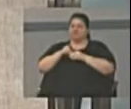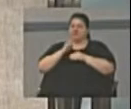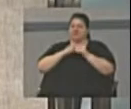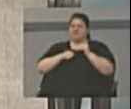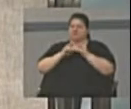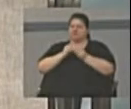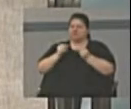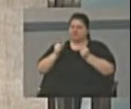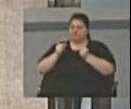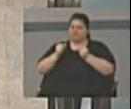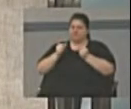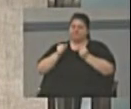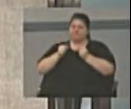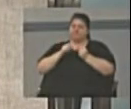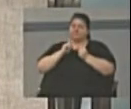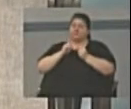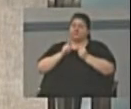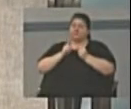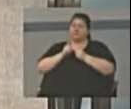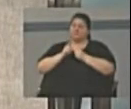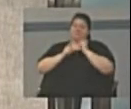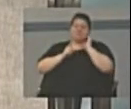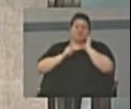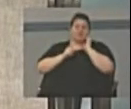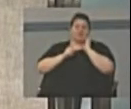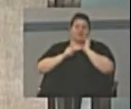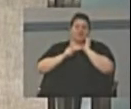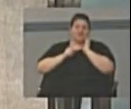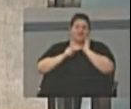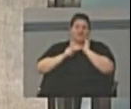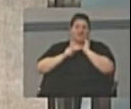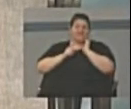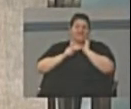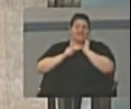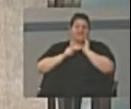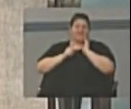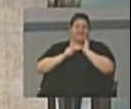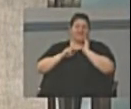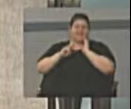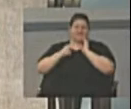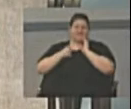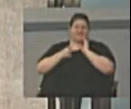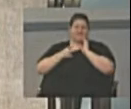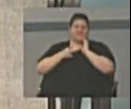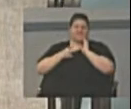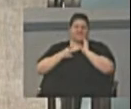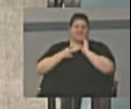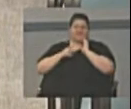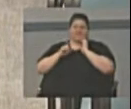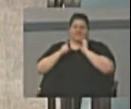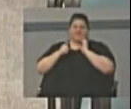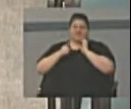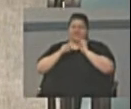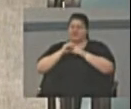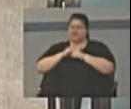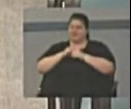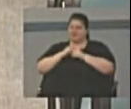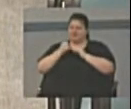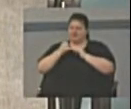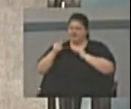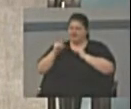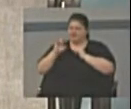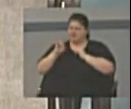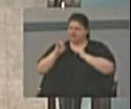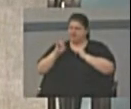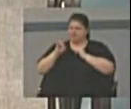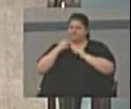resolution. One of them, the first one is in line 7 of the first major paragraph